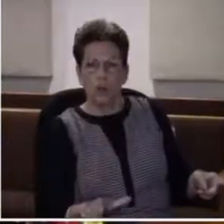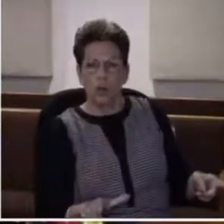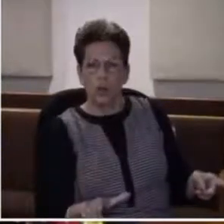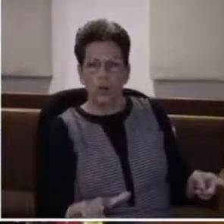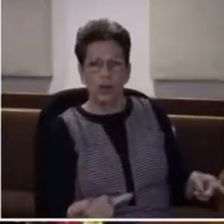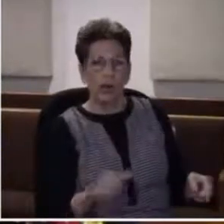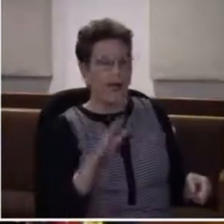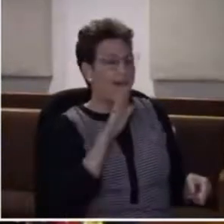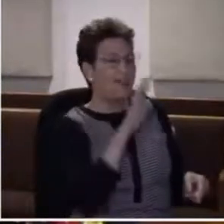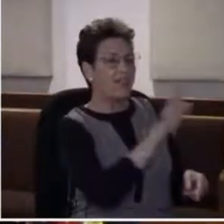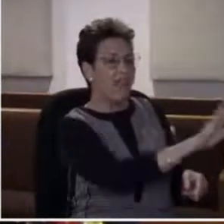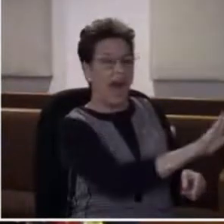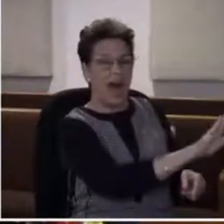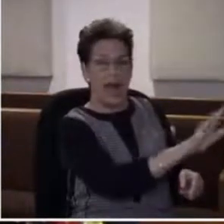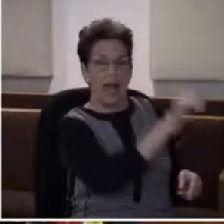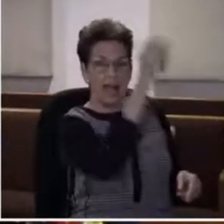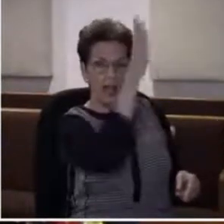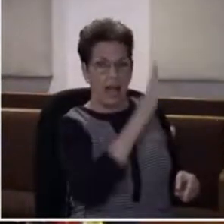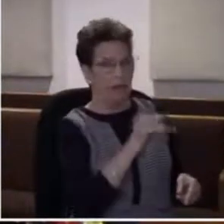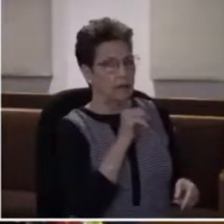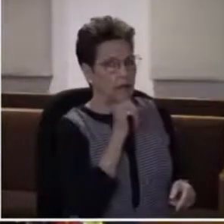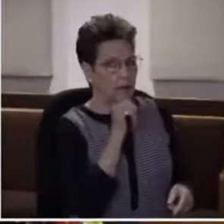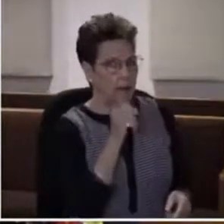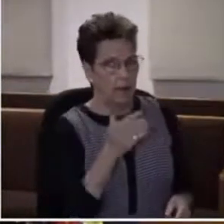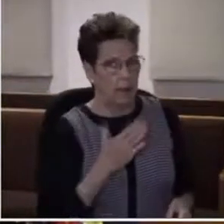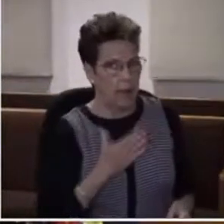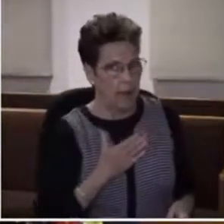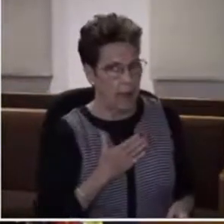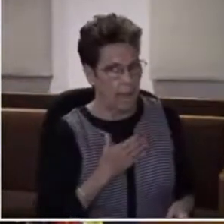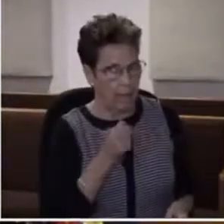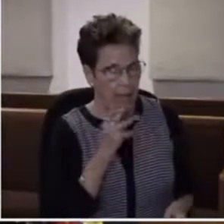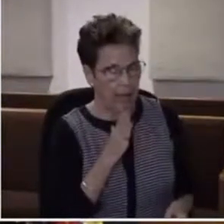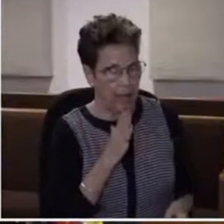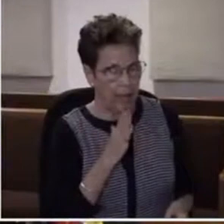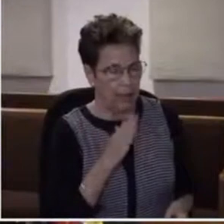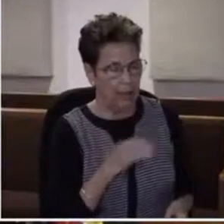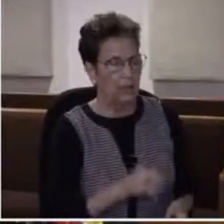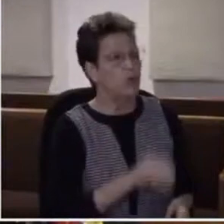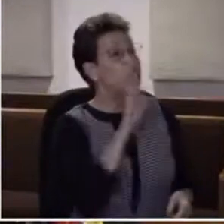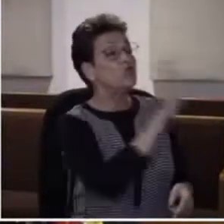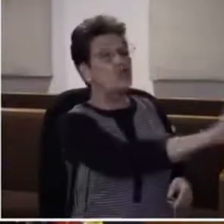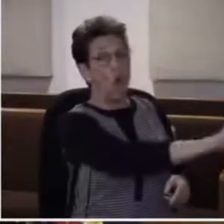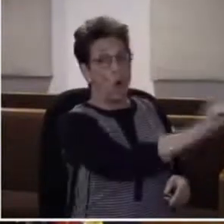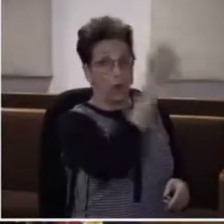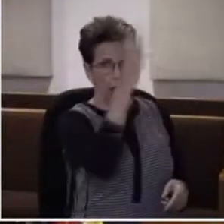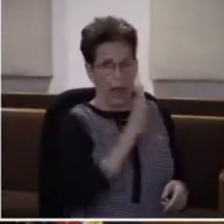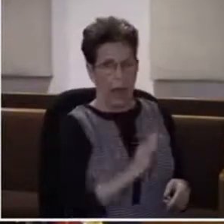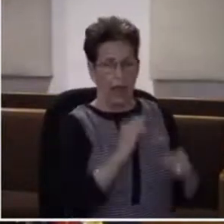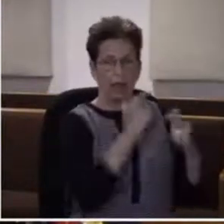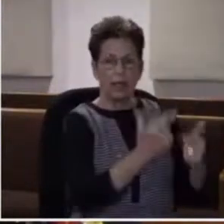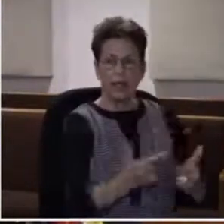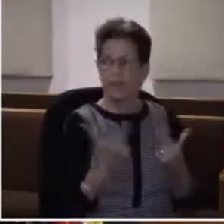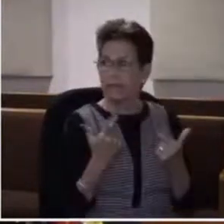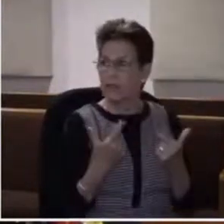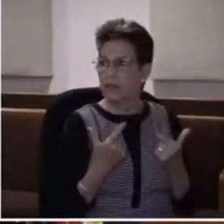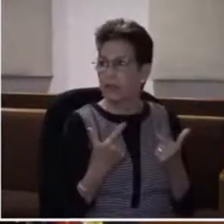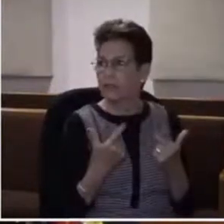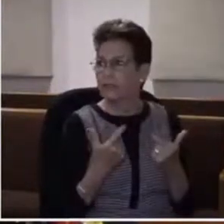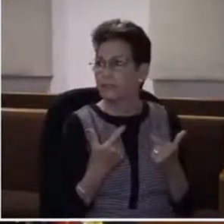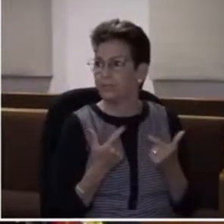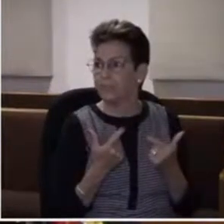thy God, not my God, thy God liveth, I have not a